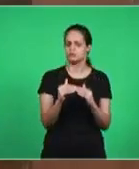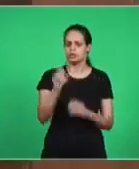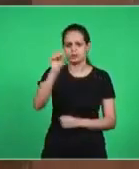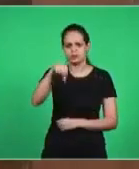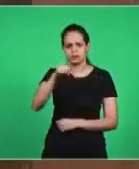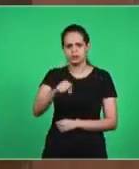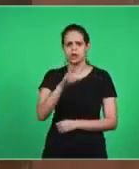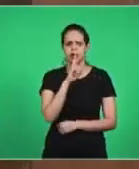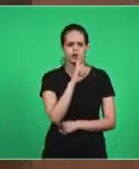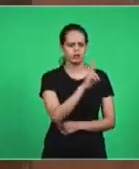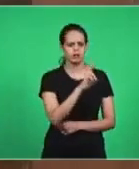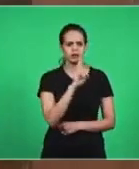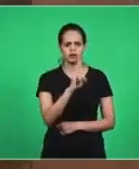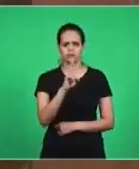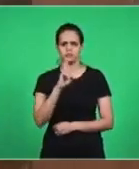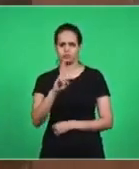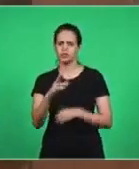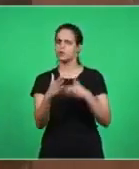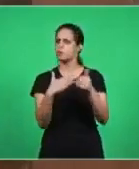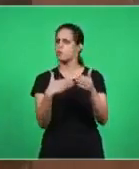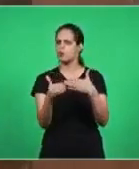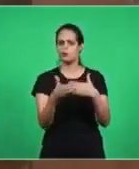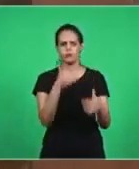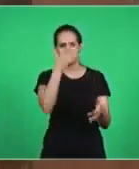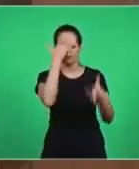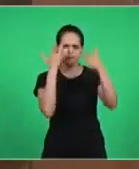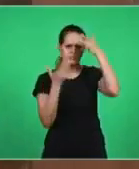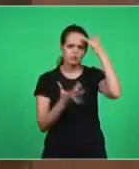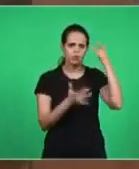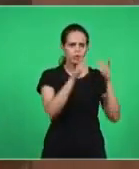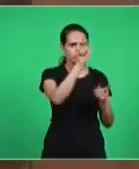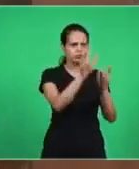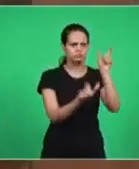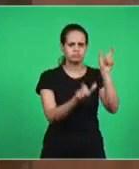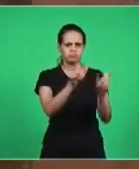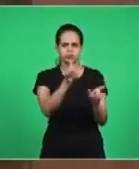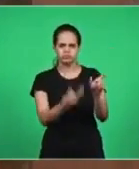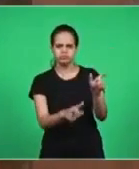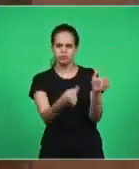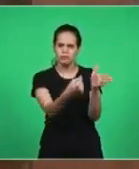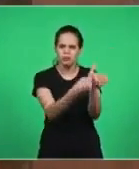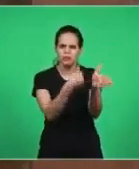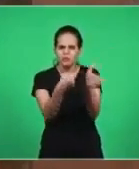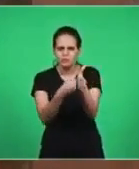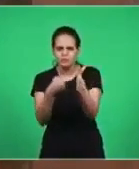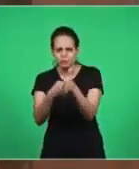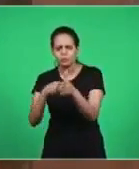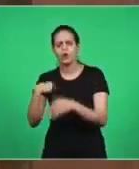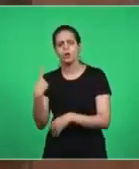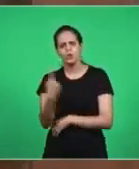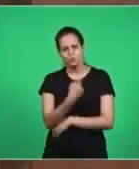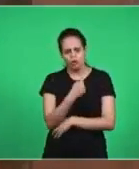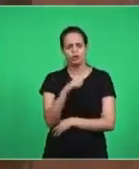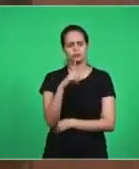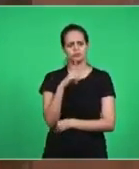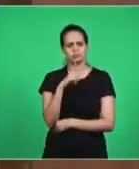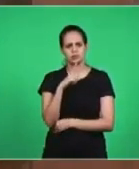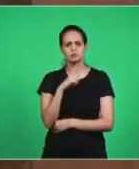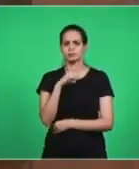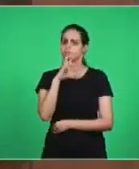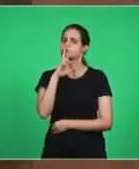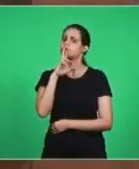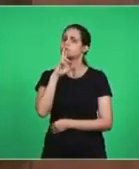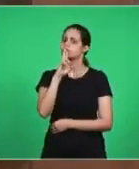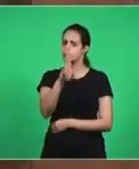and now we are ready to answer to any person that may contest what was said. And here it is, an answer to